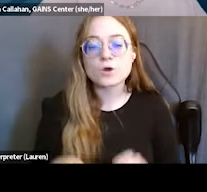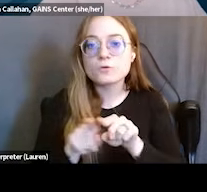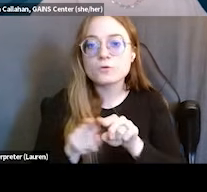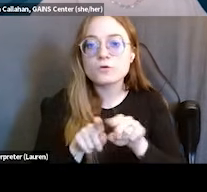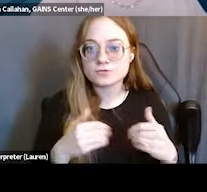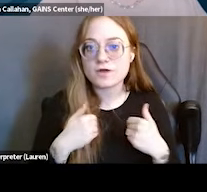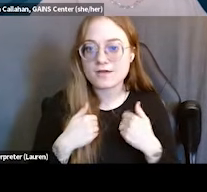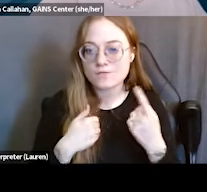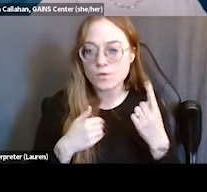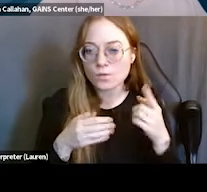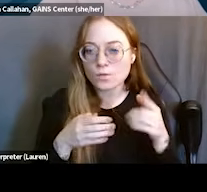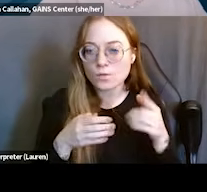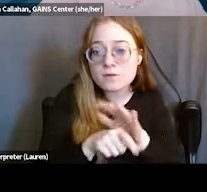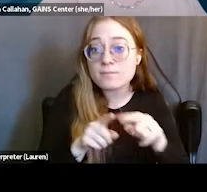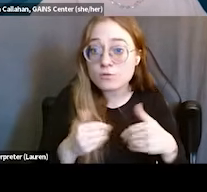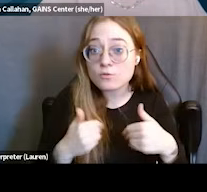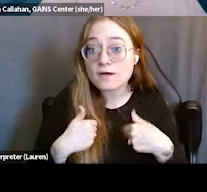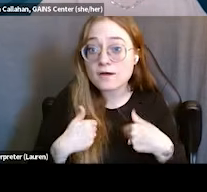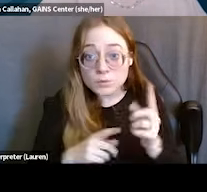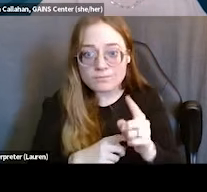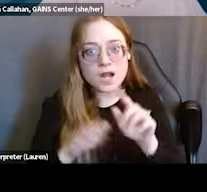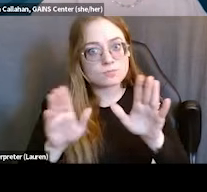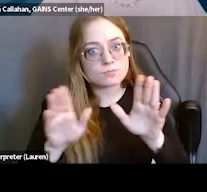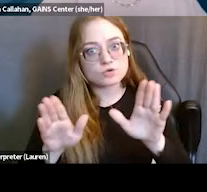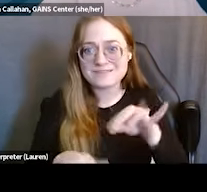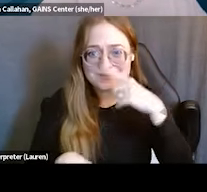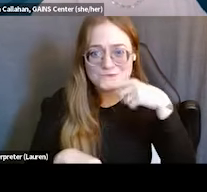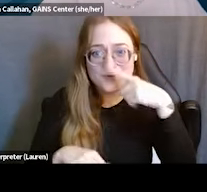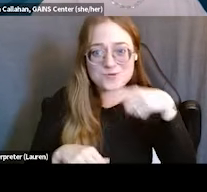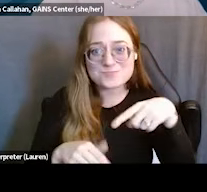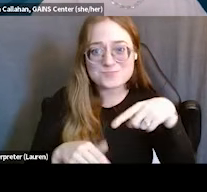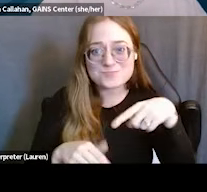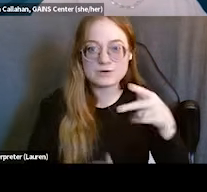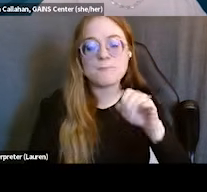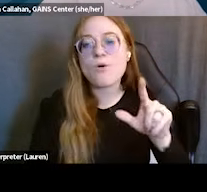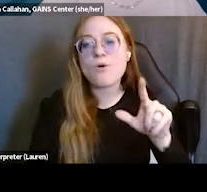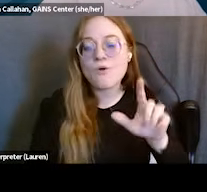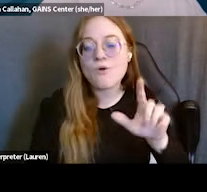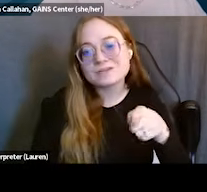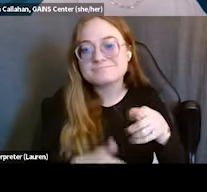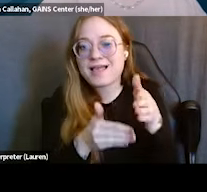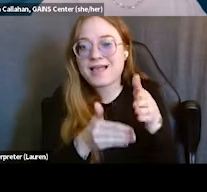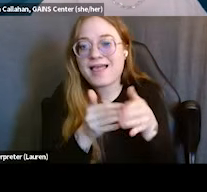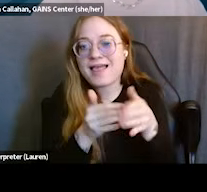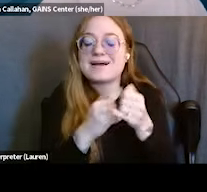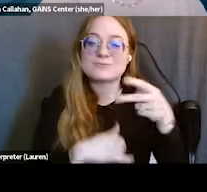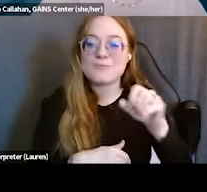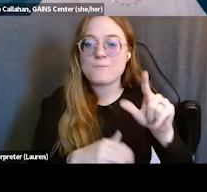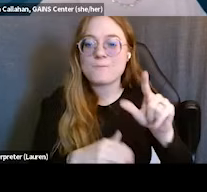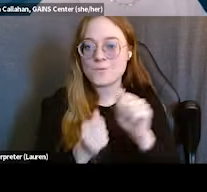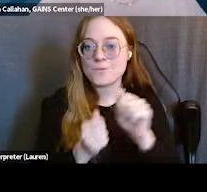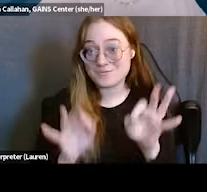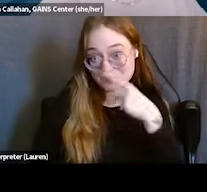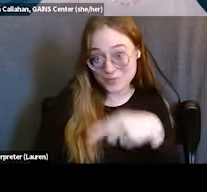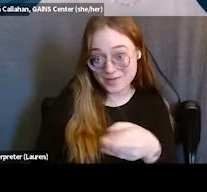have a couple of minutes, it'd be great if you would complete the poll for us so you can give us some feedback, and it's right here.